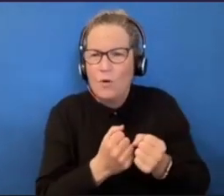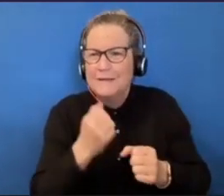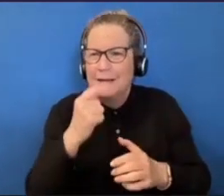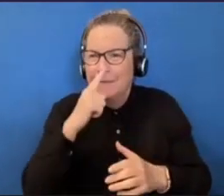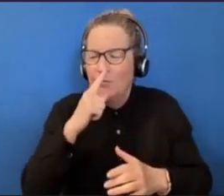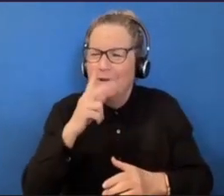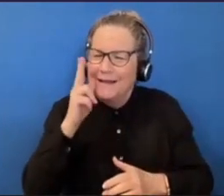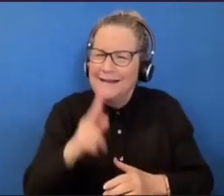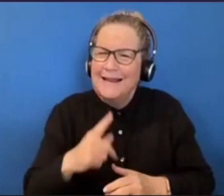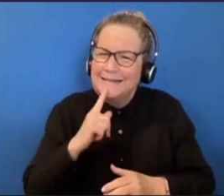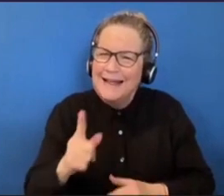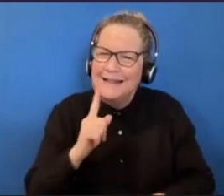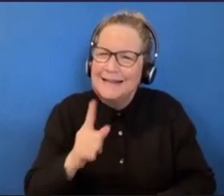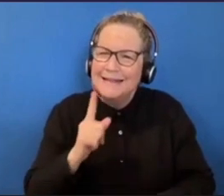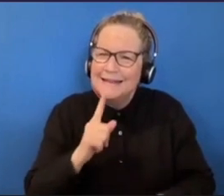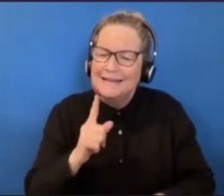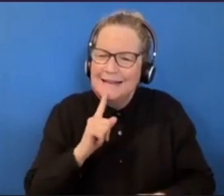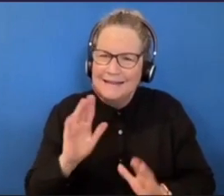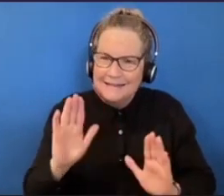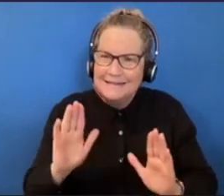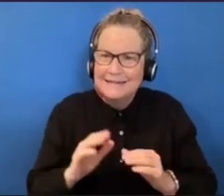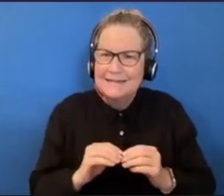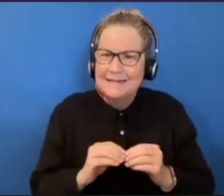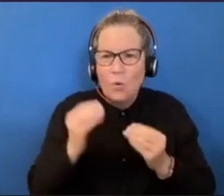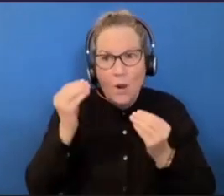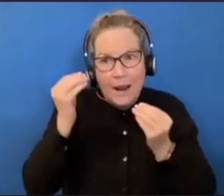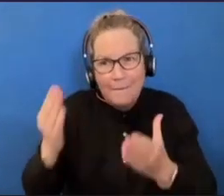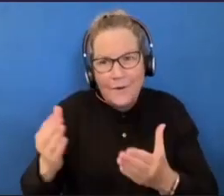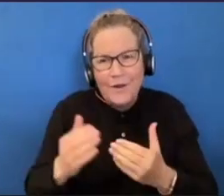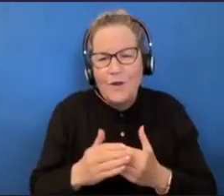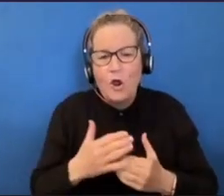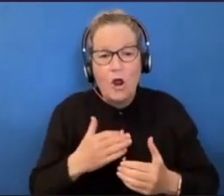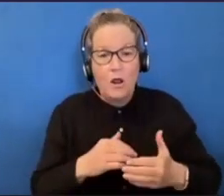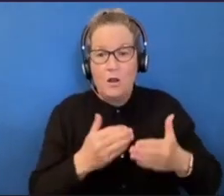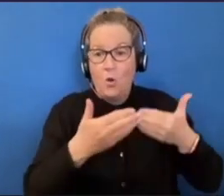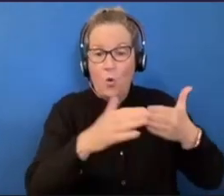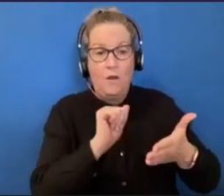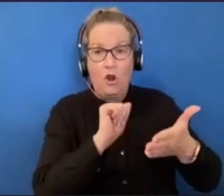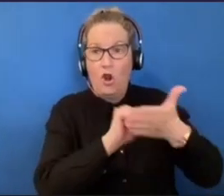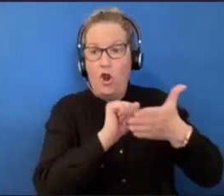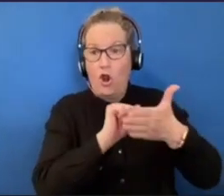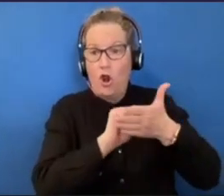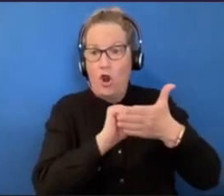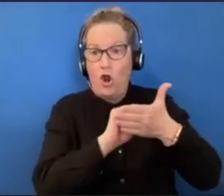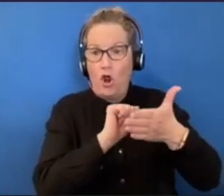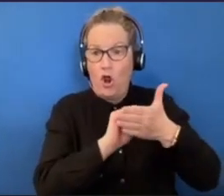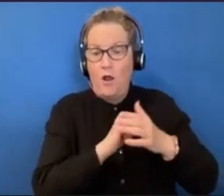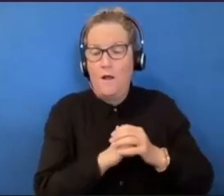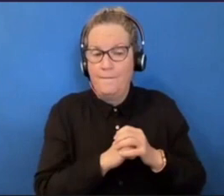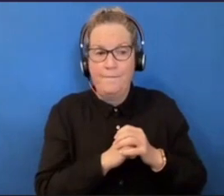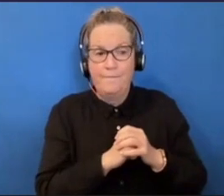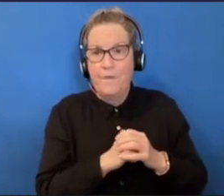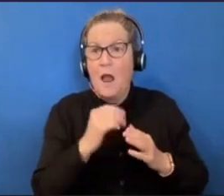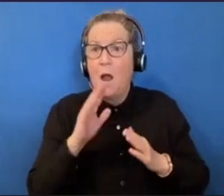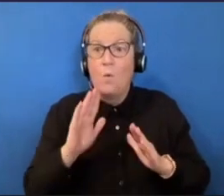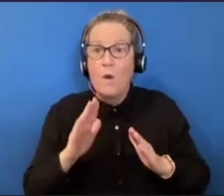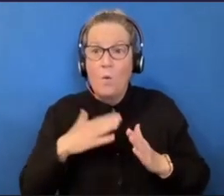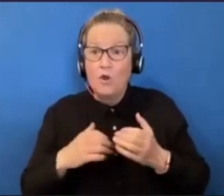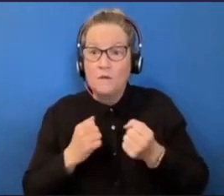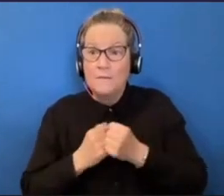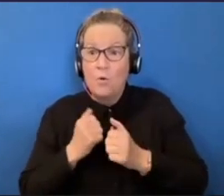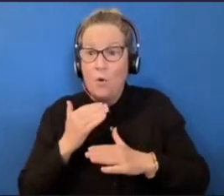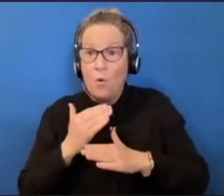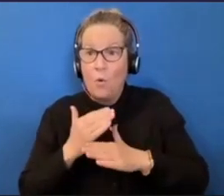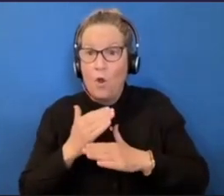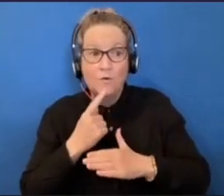year after year after year. And when I knock at the door, I am waiting for a supporter to say something like, "Oh,